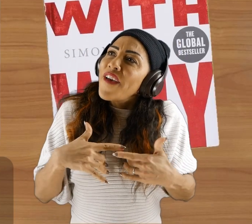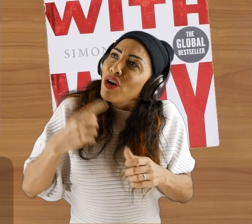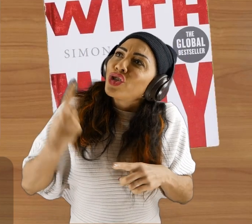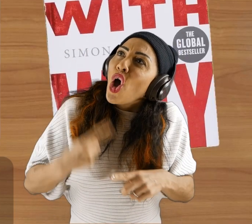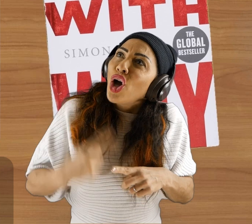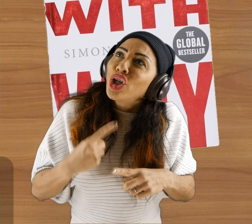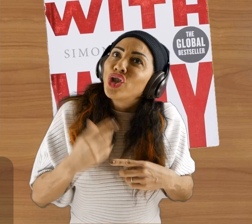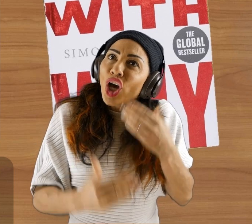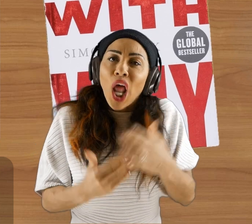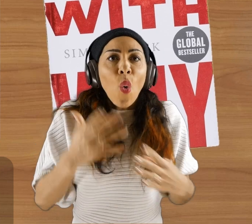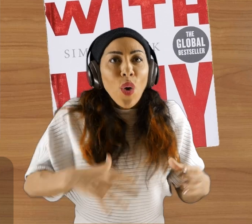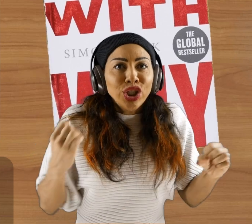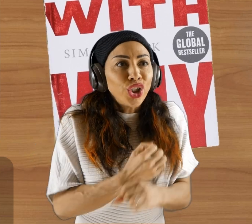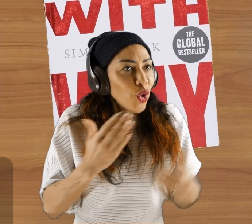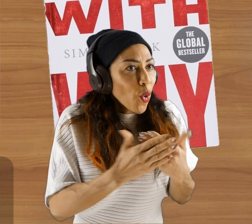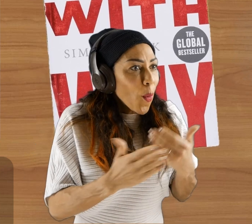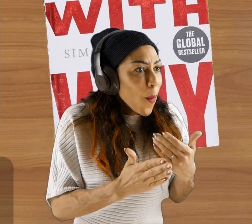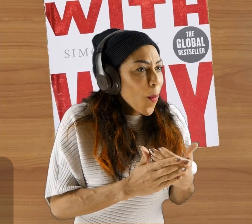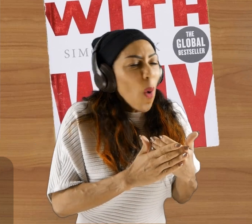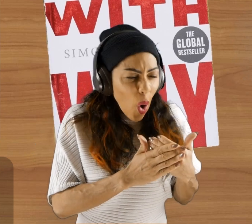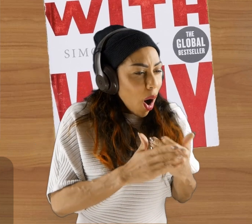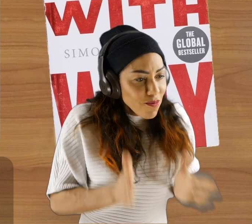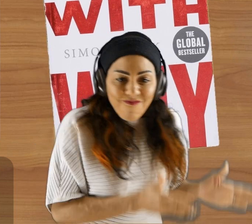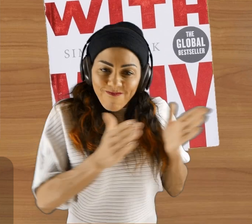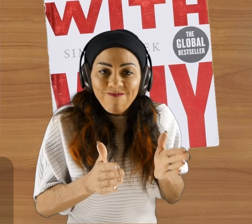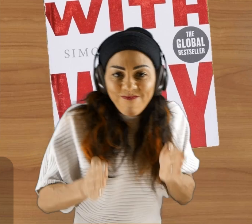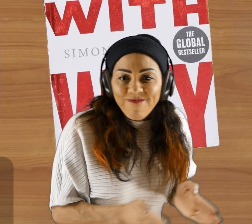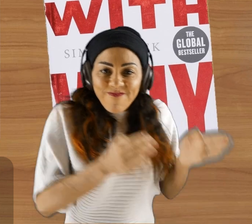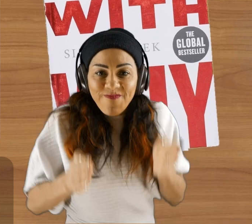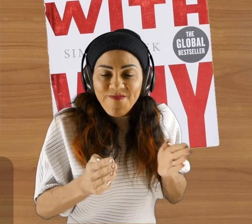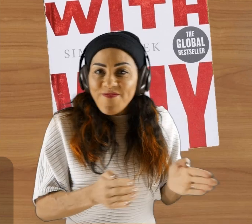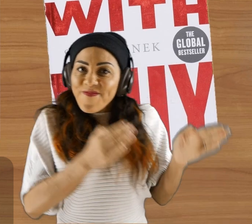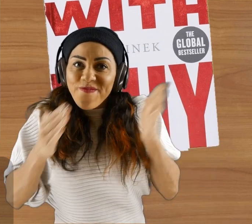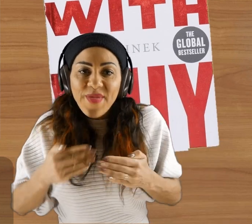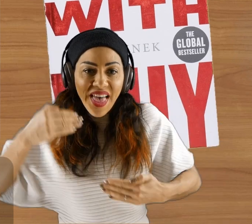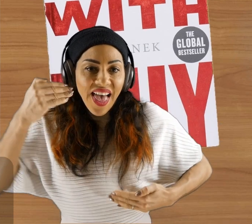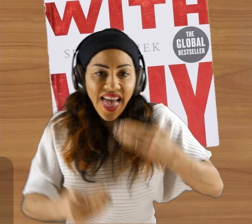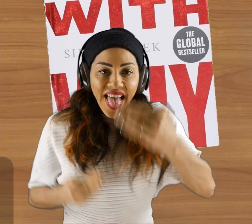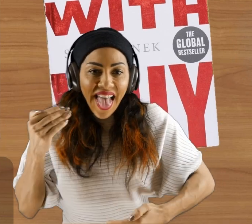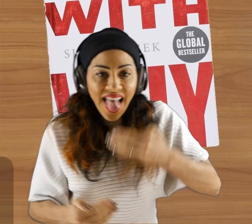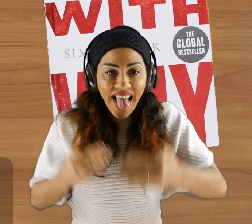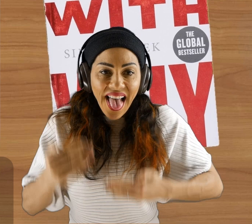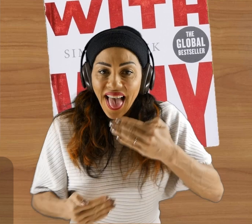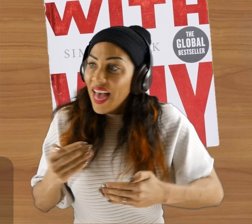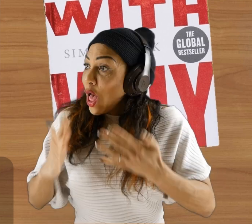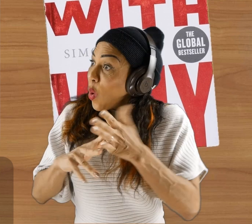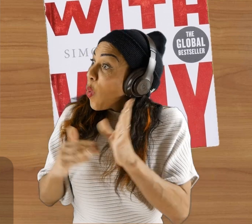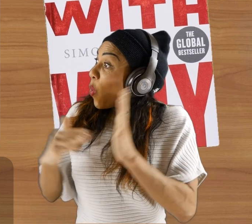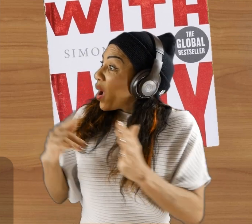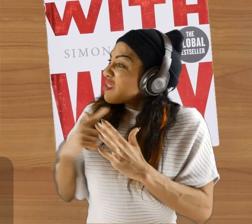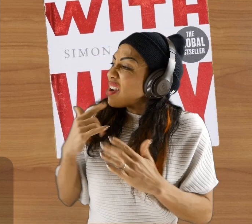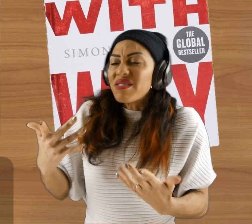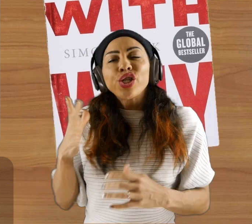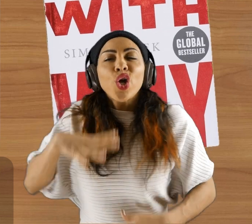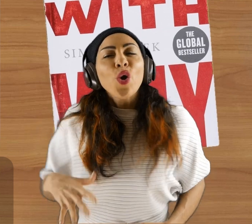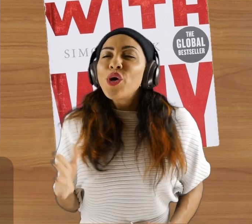urgent. Wanted to do more, so he jumped out of the frying pan straight into the furnace. Now he's moving, wheels them are turning, don't we? When you're led by, you said you don't need ways when you're